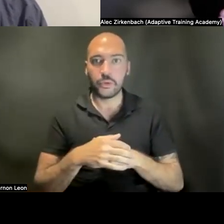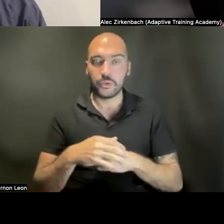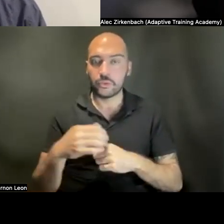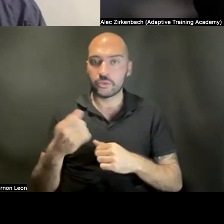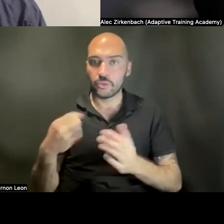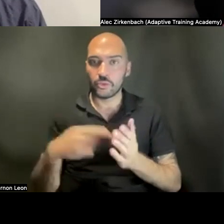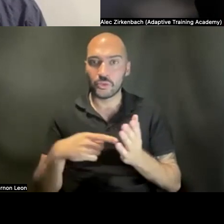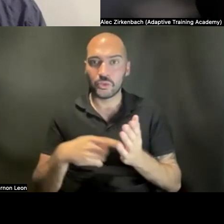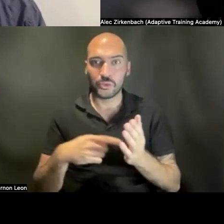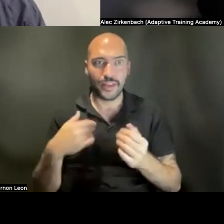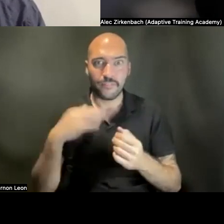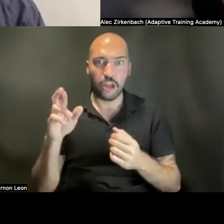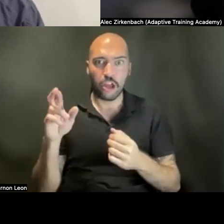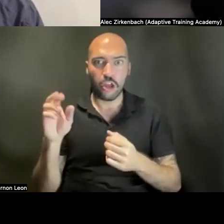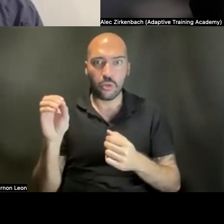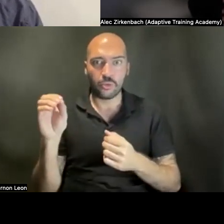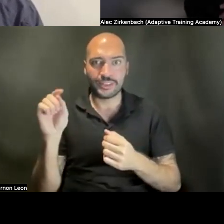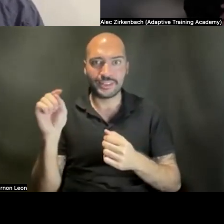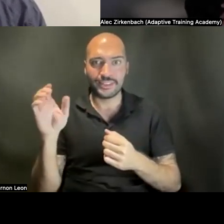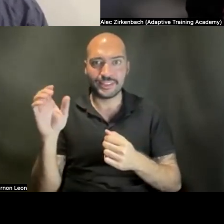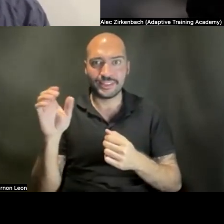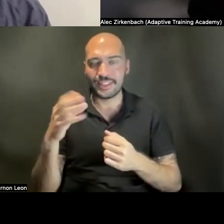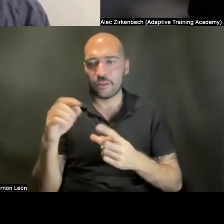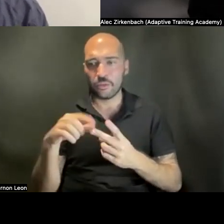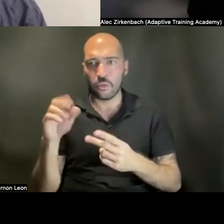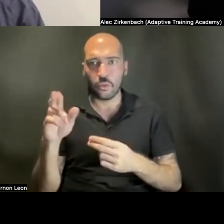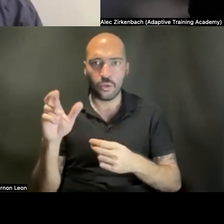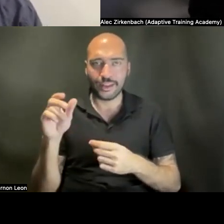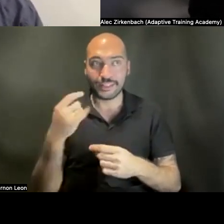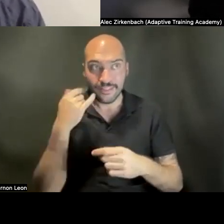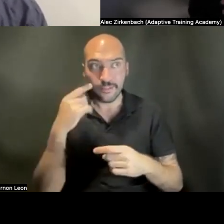okay, like they have an ROTC and a Corps of Cadets there, like, hey, if you do